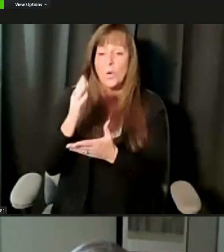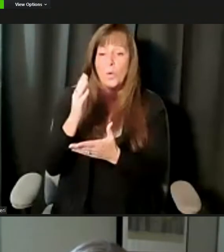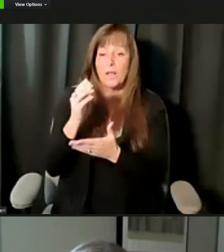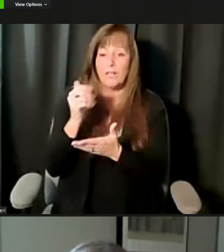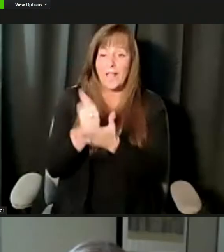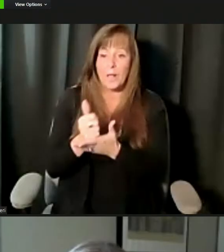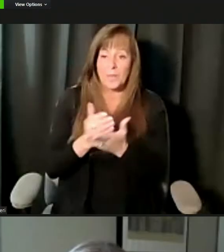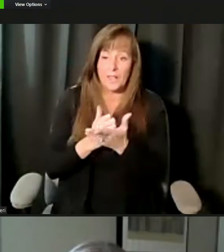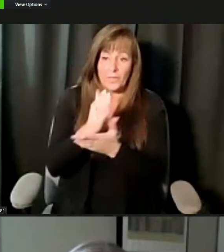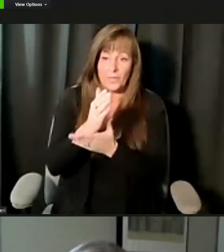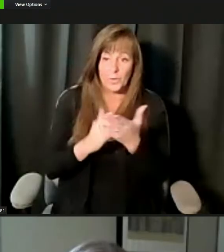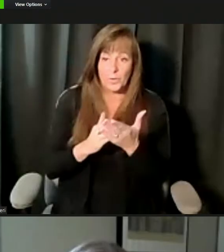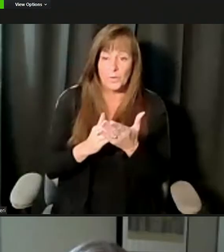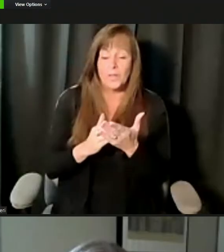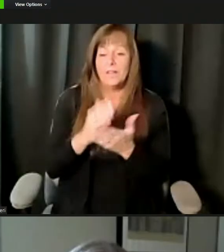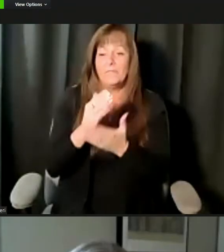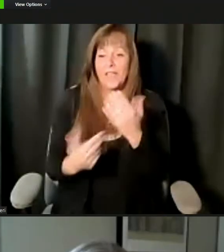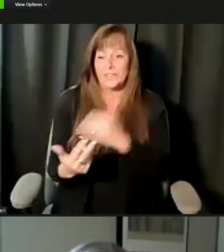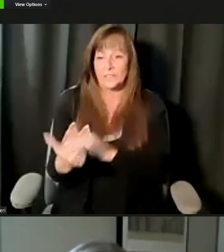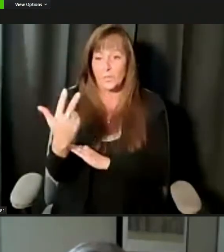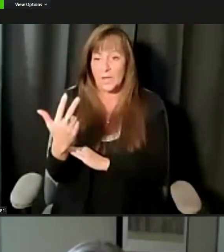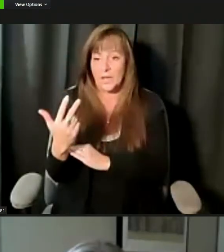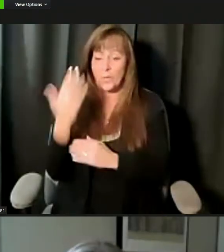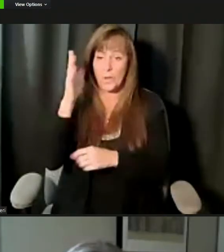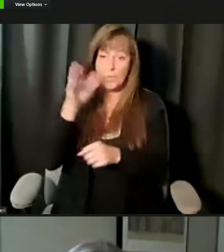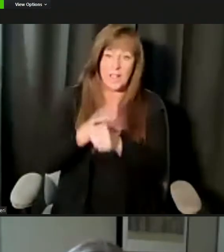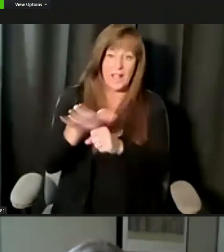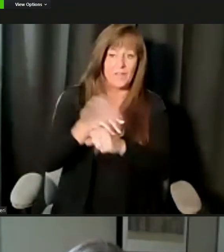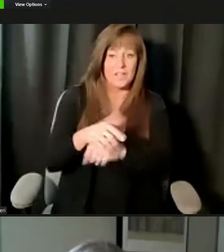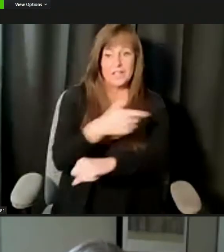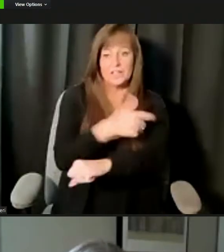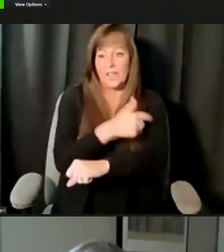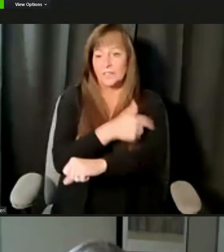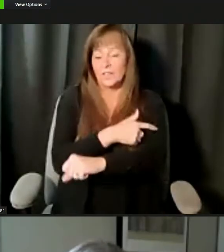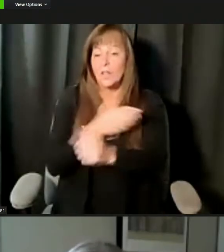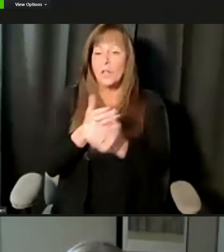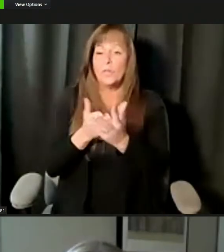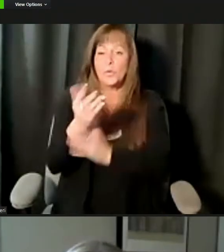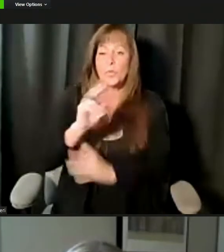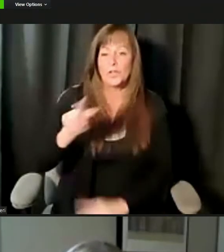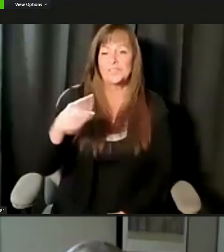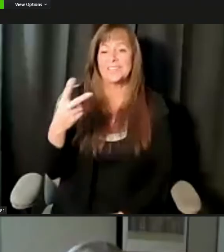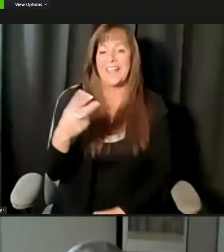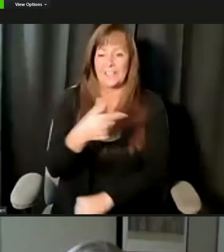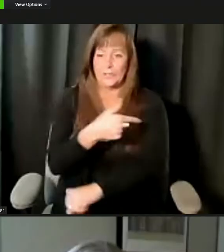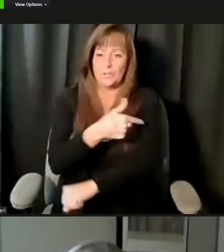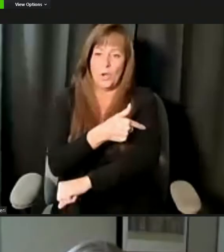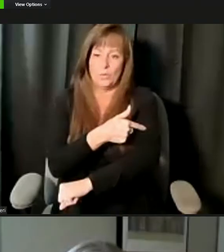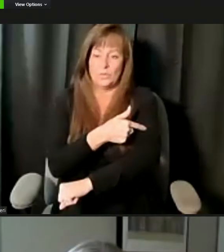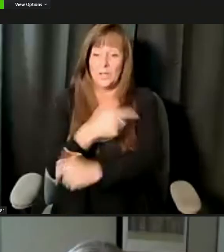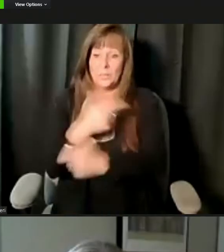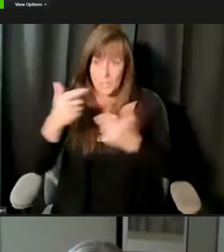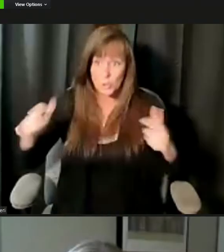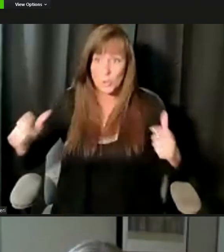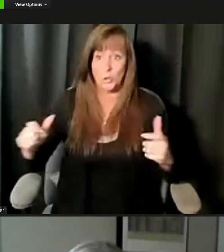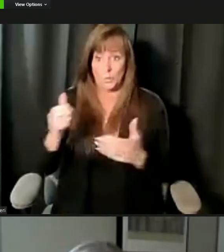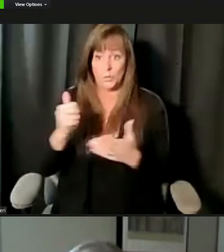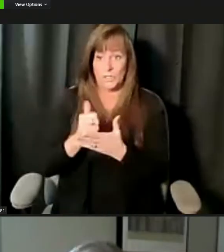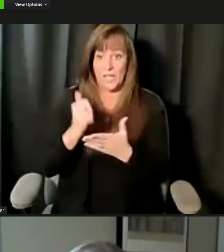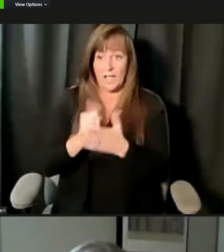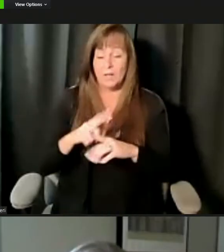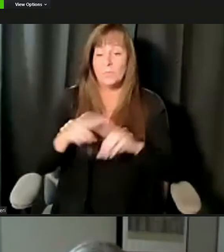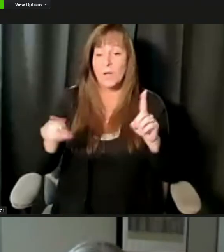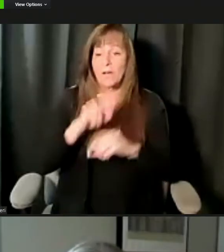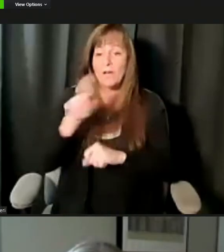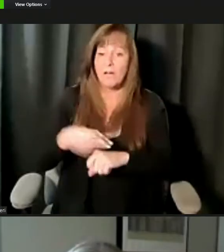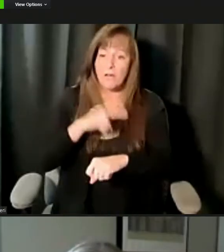enough vaccines on hand to get everybody through their second dose. So it's going to be a huge help. But of course,